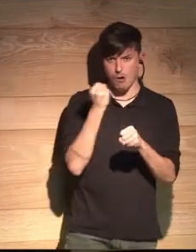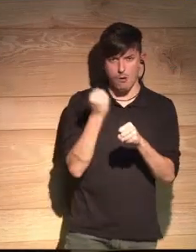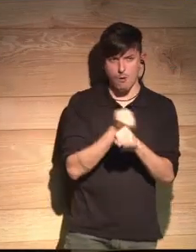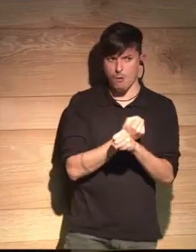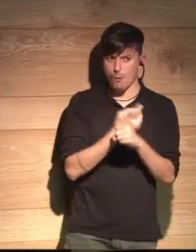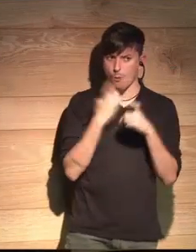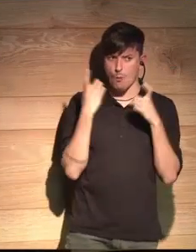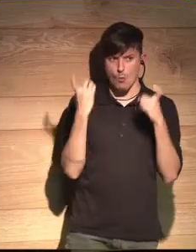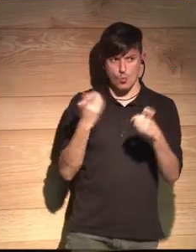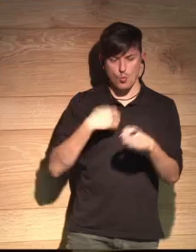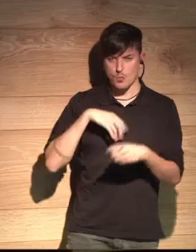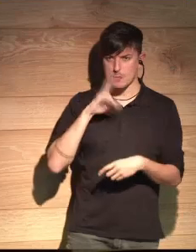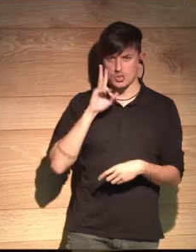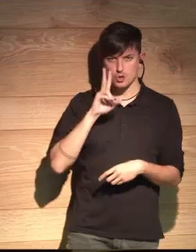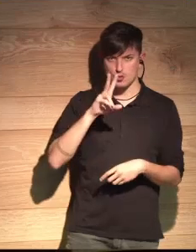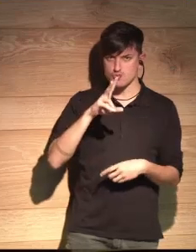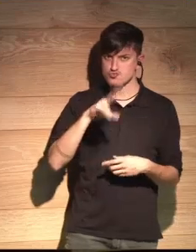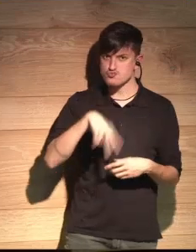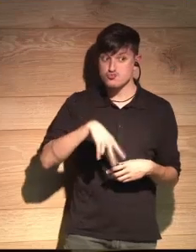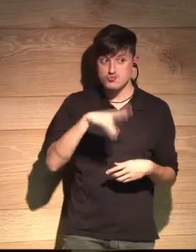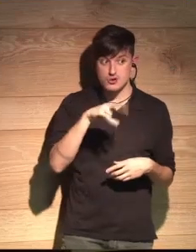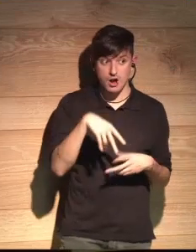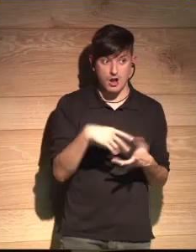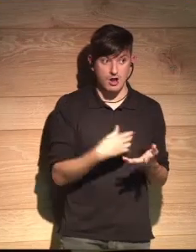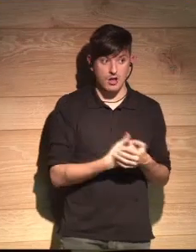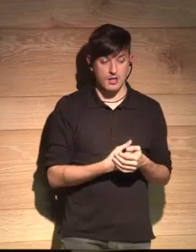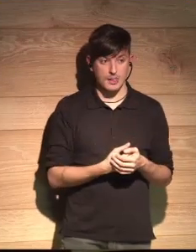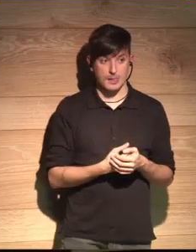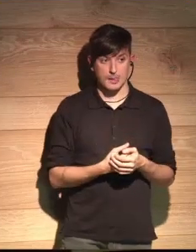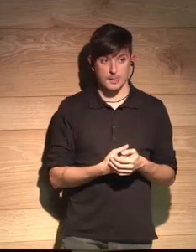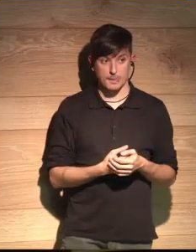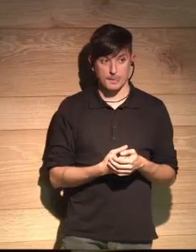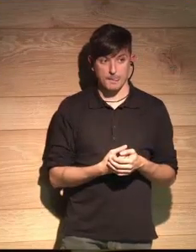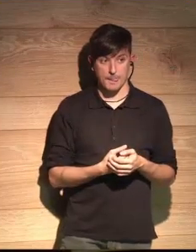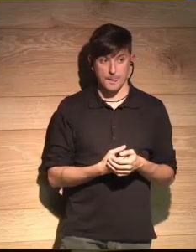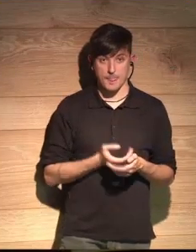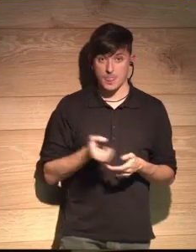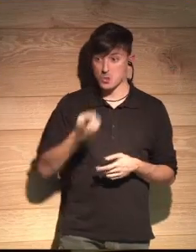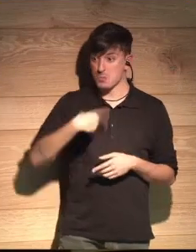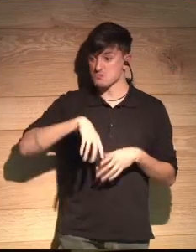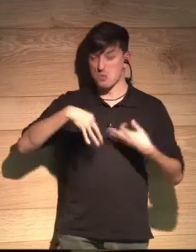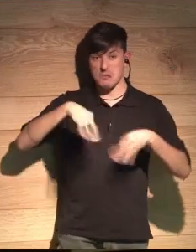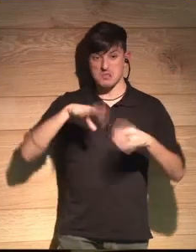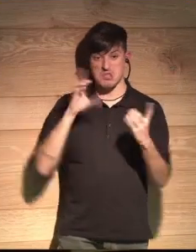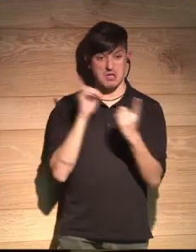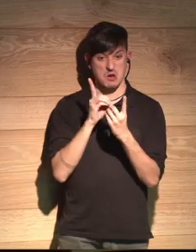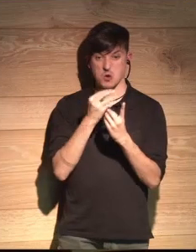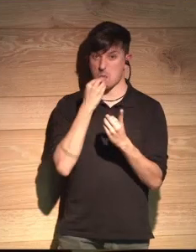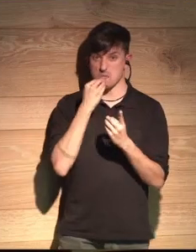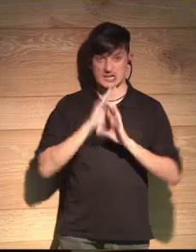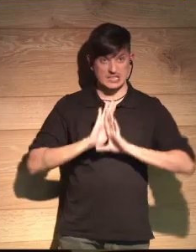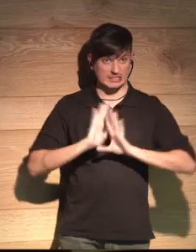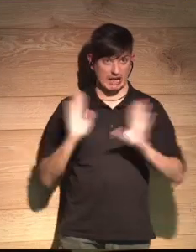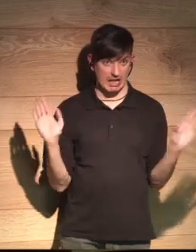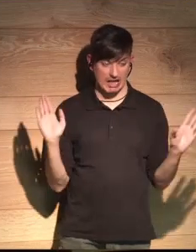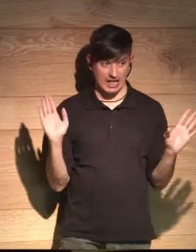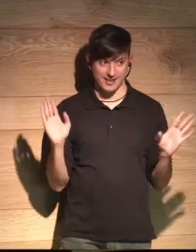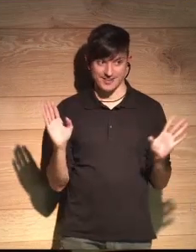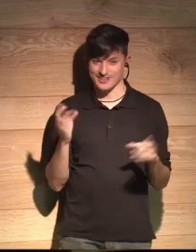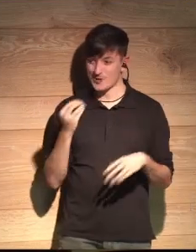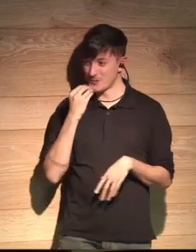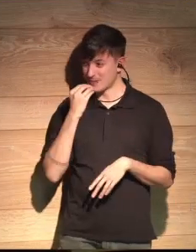such a big piece of work from yours. I've seen little things here and there, because normally we